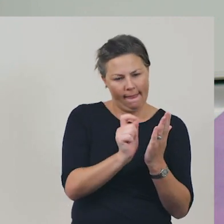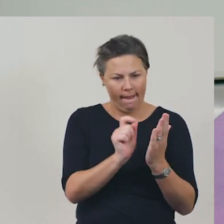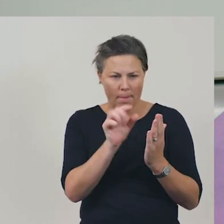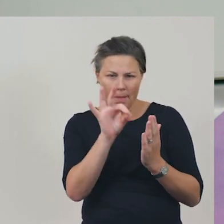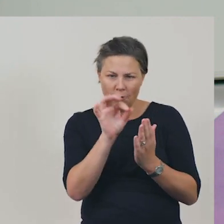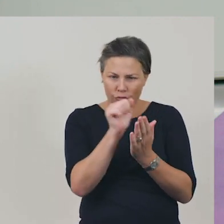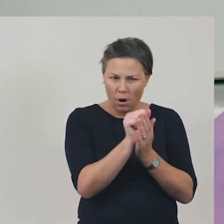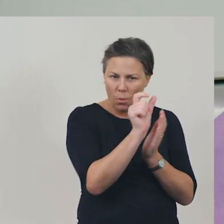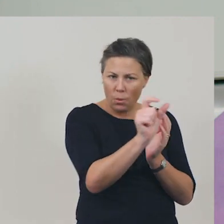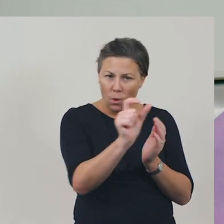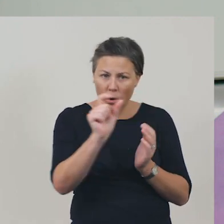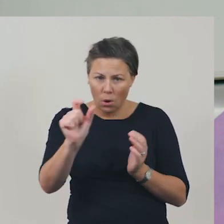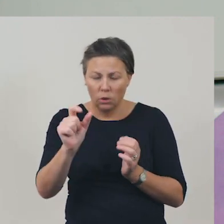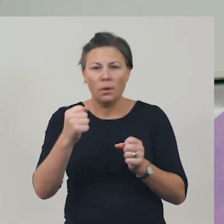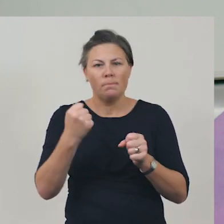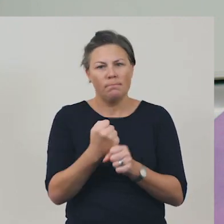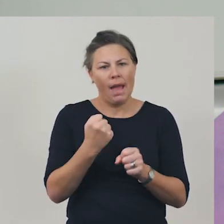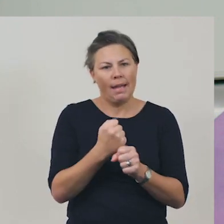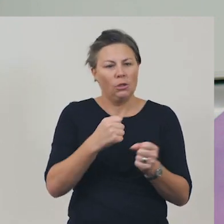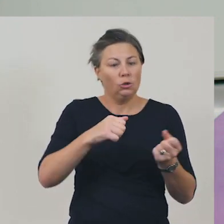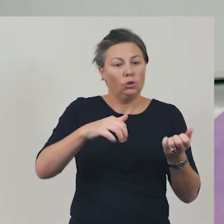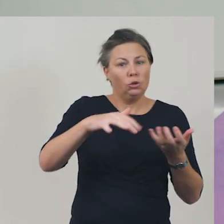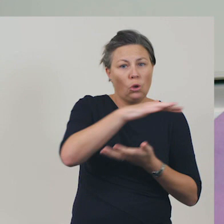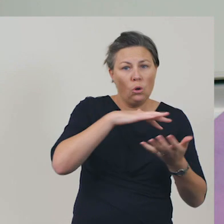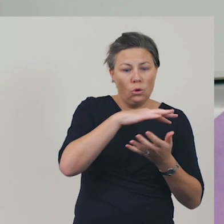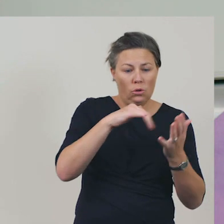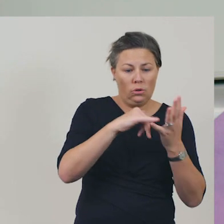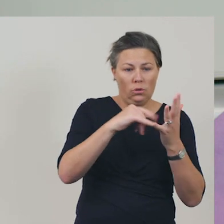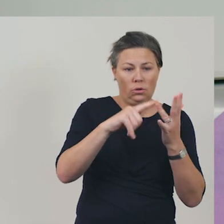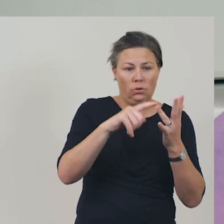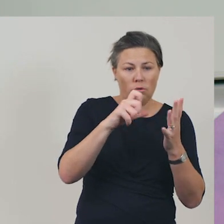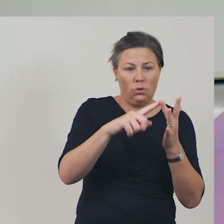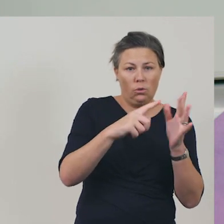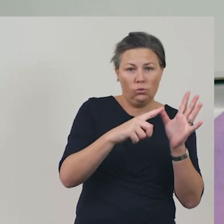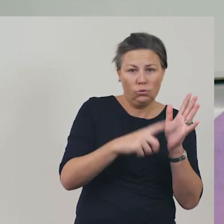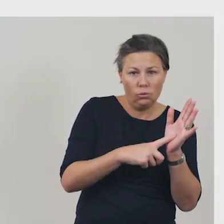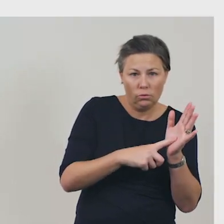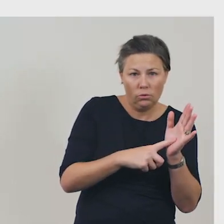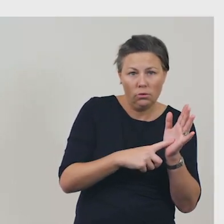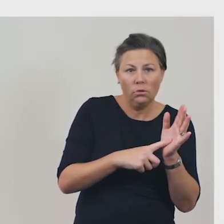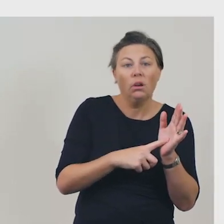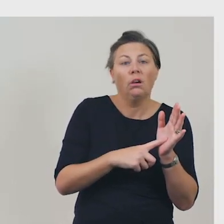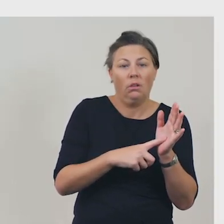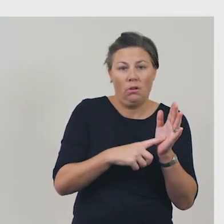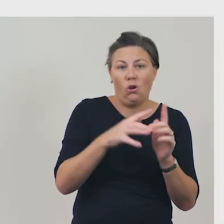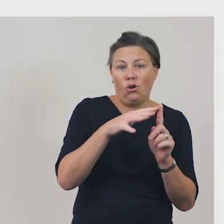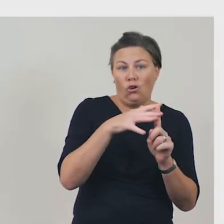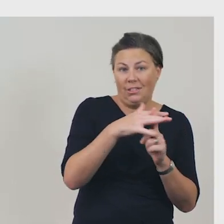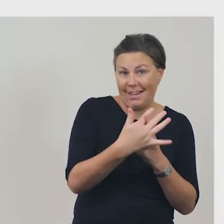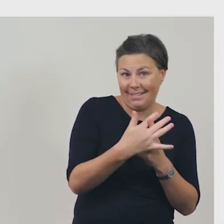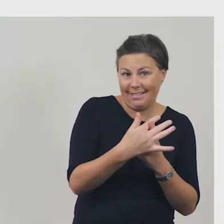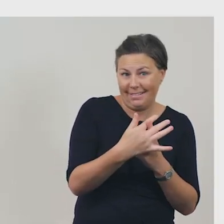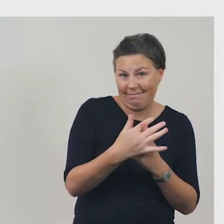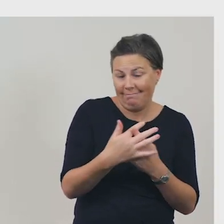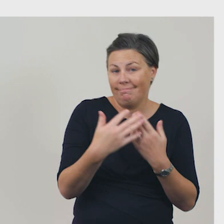what we read. Do you know what the difference is between these different types of contexts? The social context is